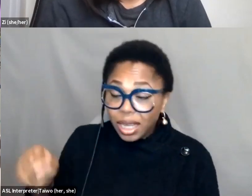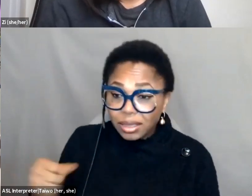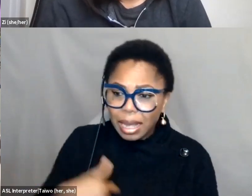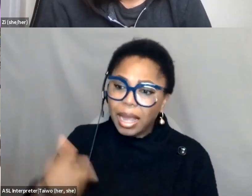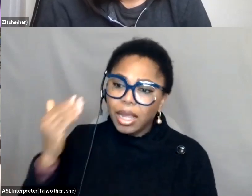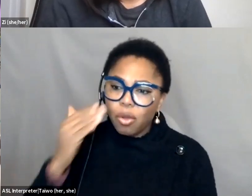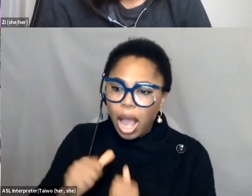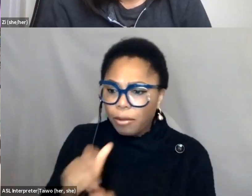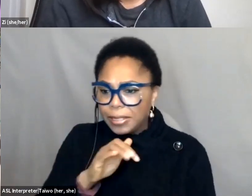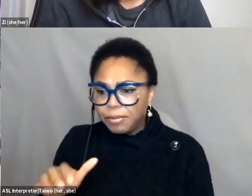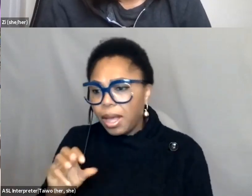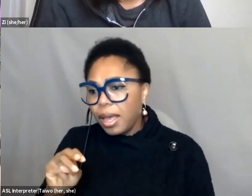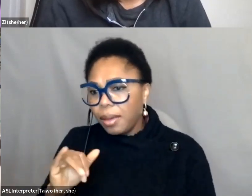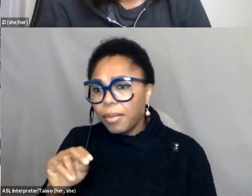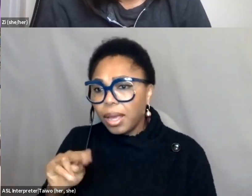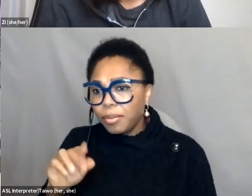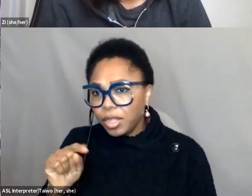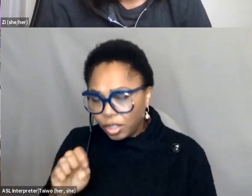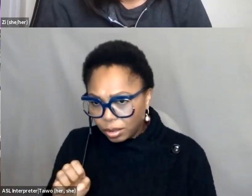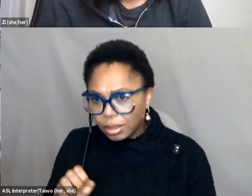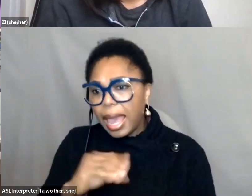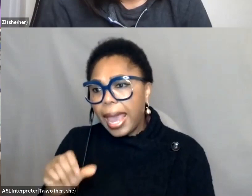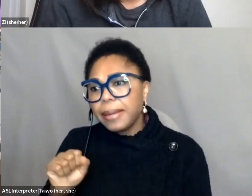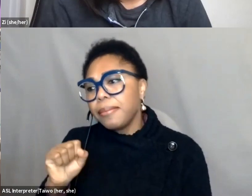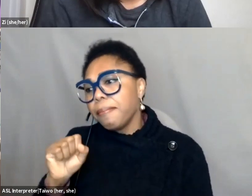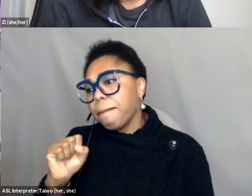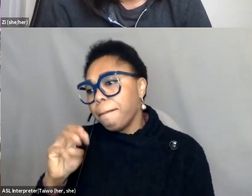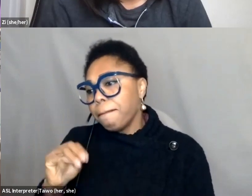know how to spell minute and mountain.